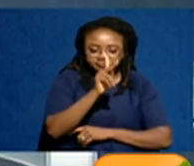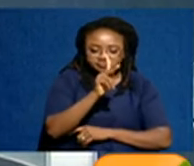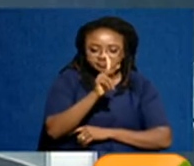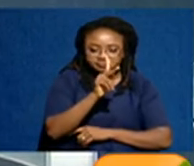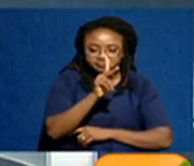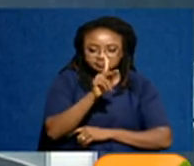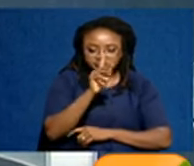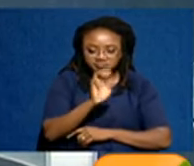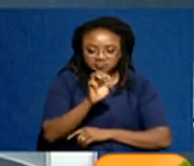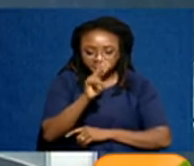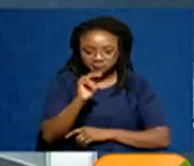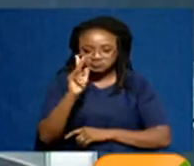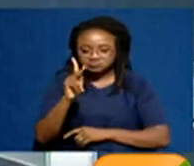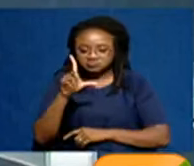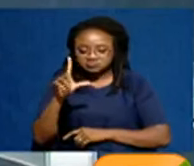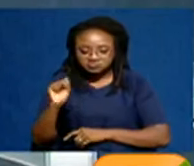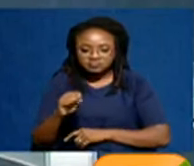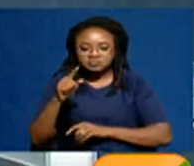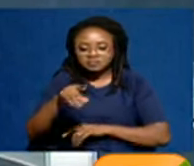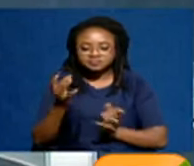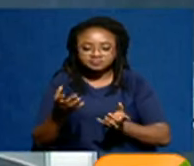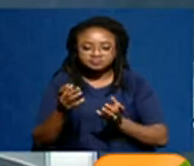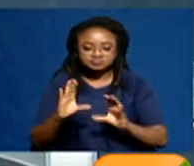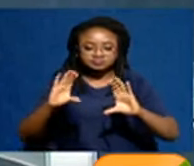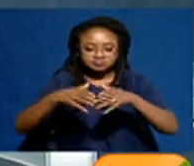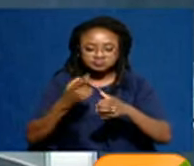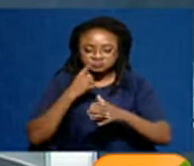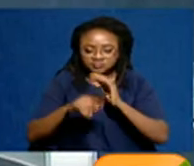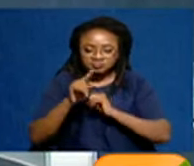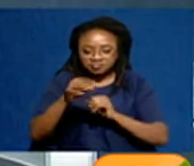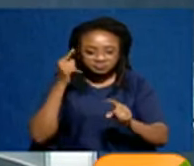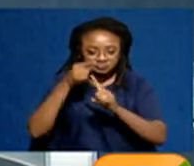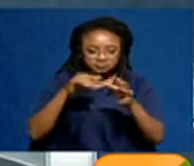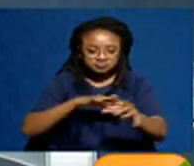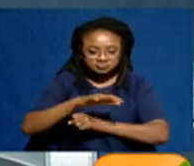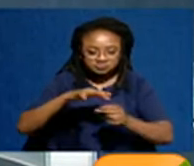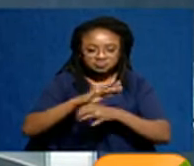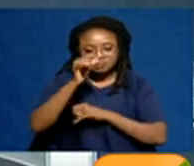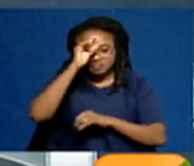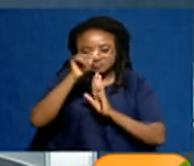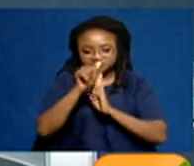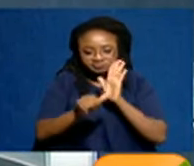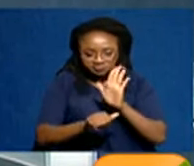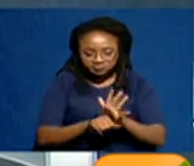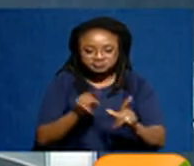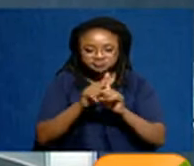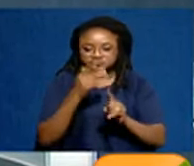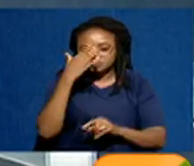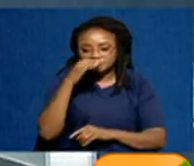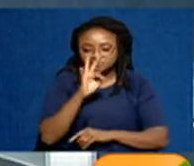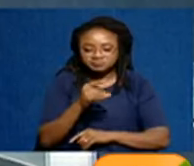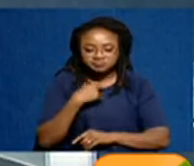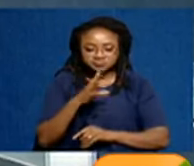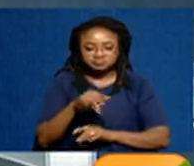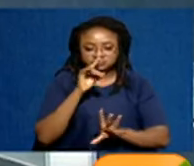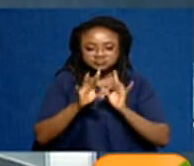attempt to sabotage the government's food security agenda. The directive comes 3 days after the Ministry of Agriculture revealed that three brands